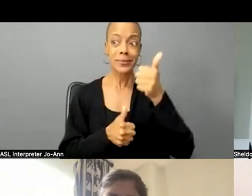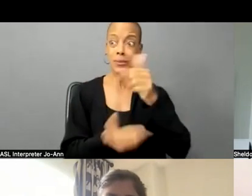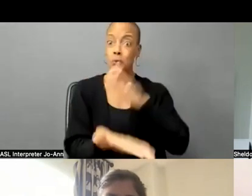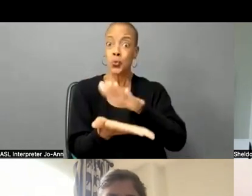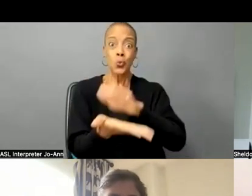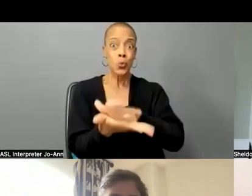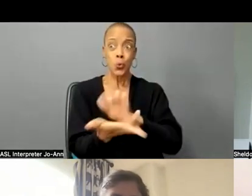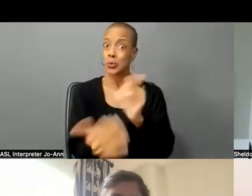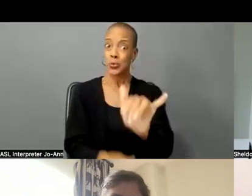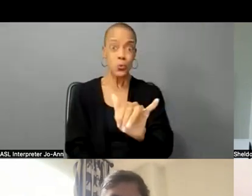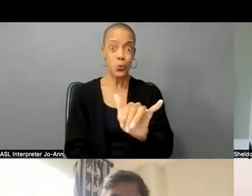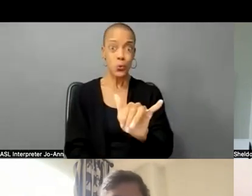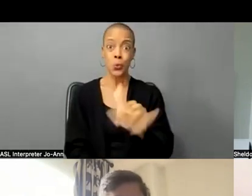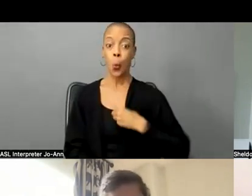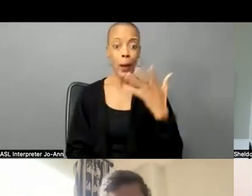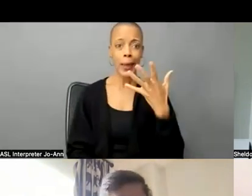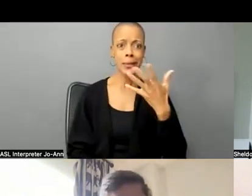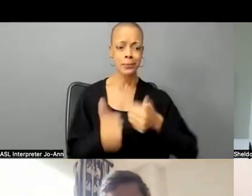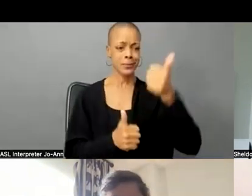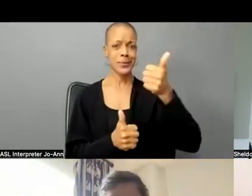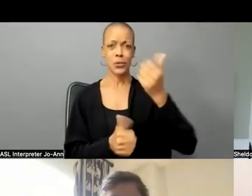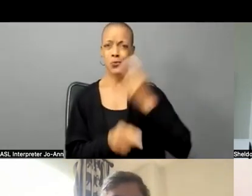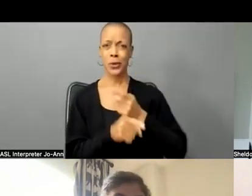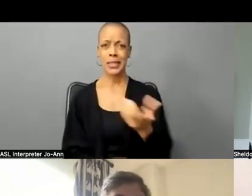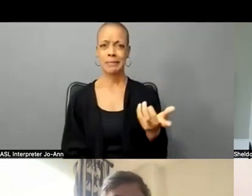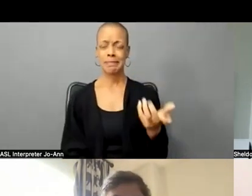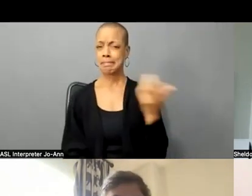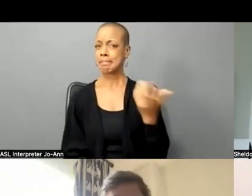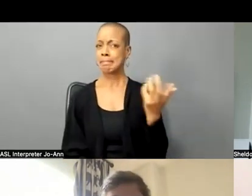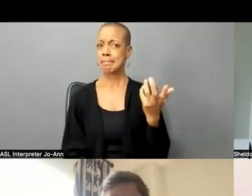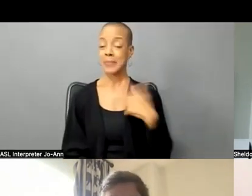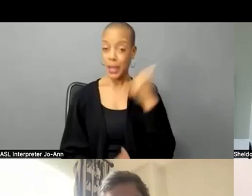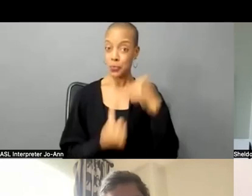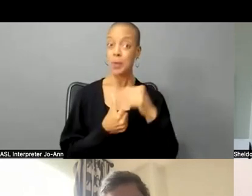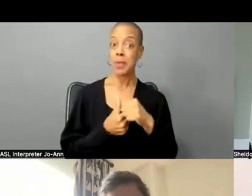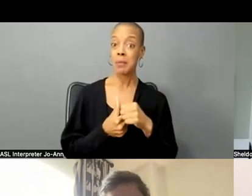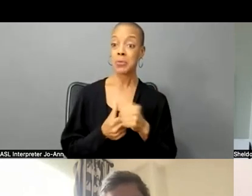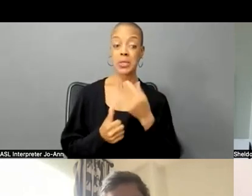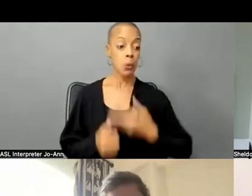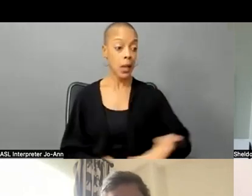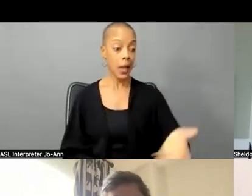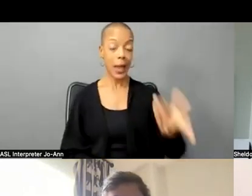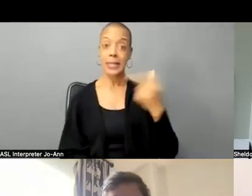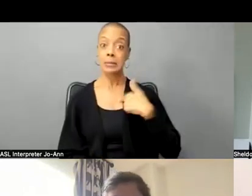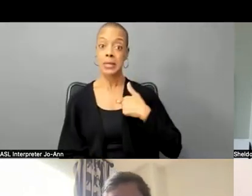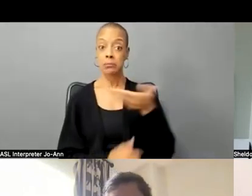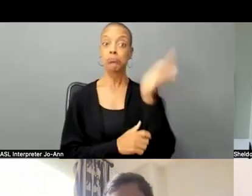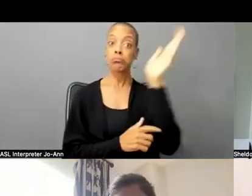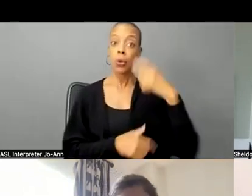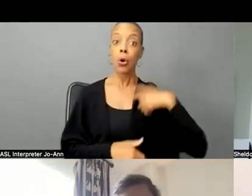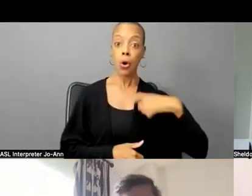this point, right? I mean, I remember being asked to speak at a conference where people were asking